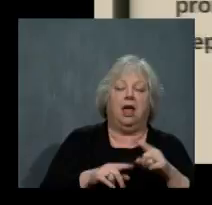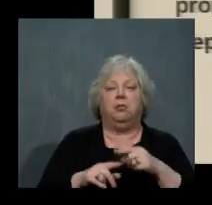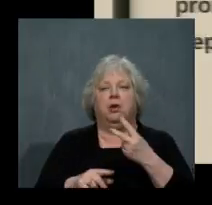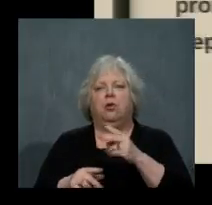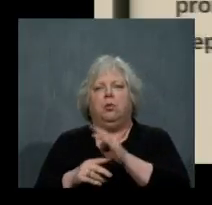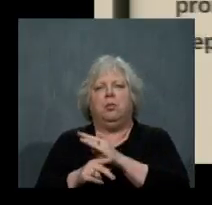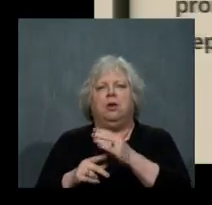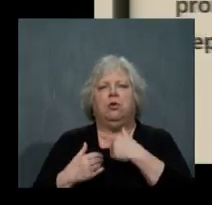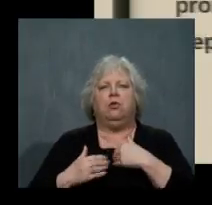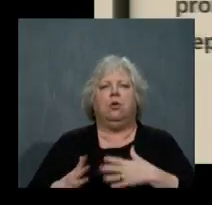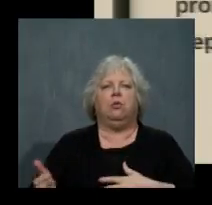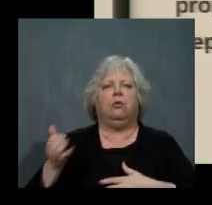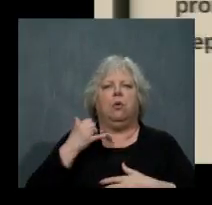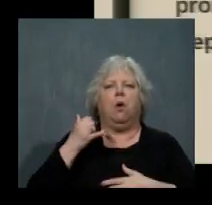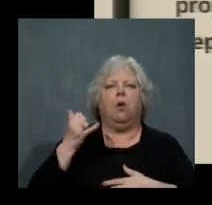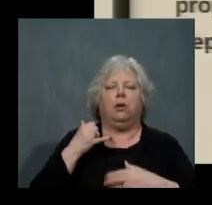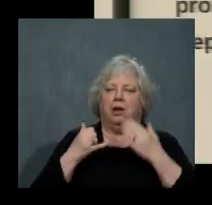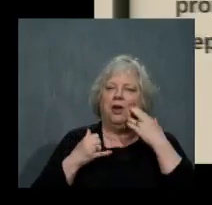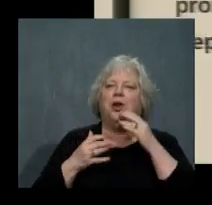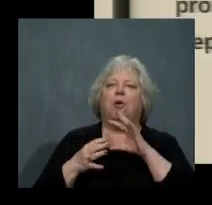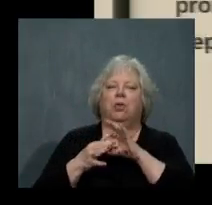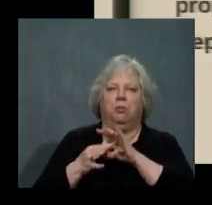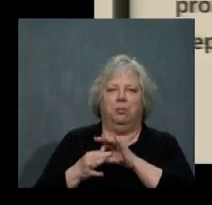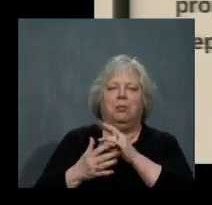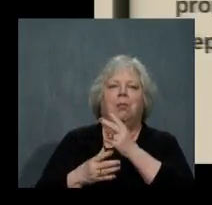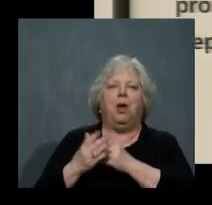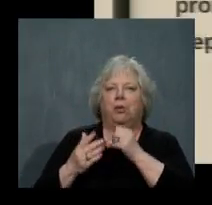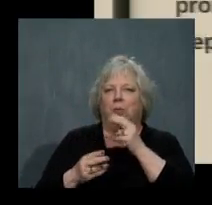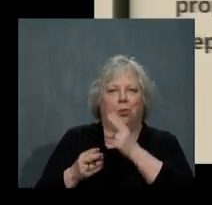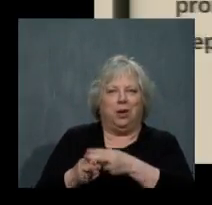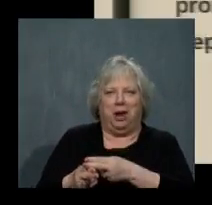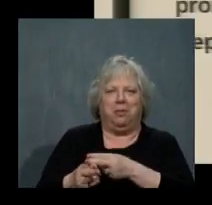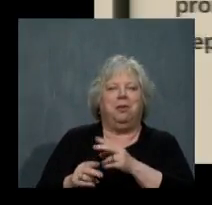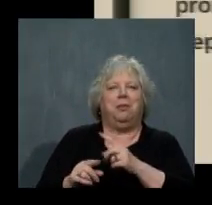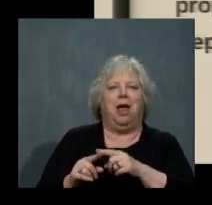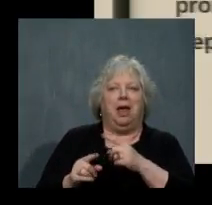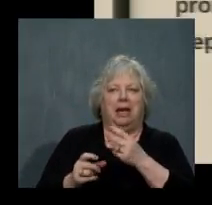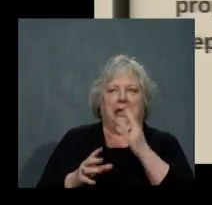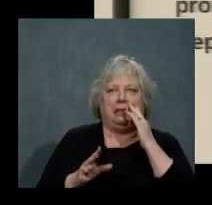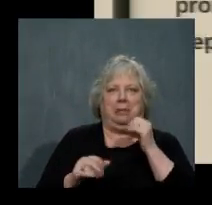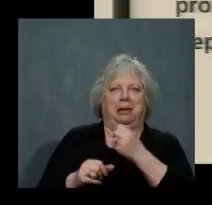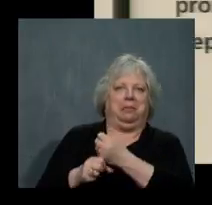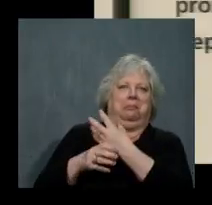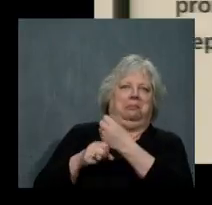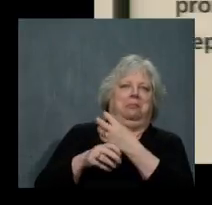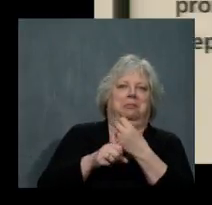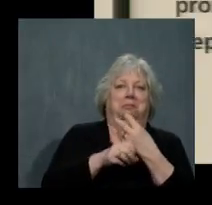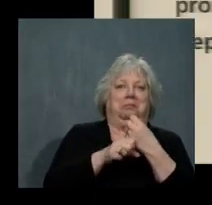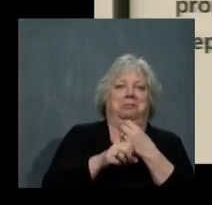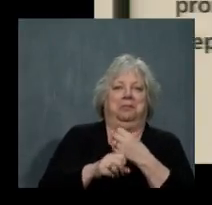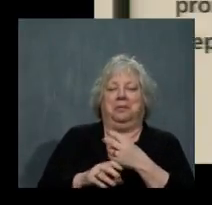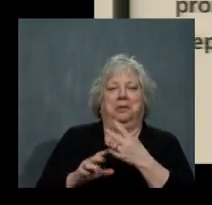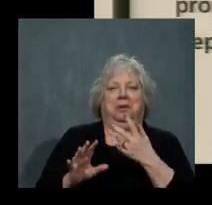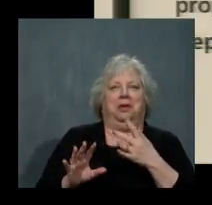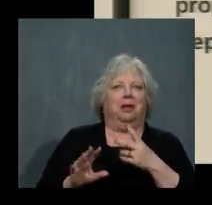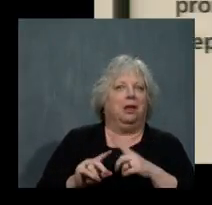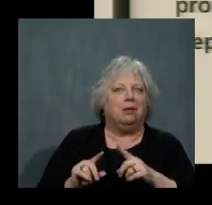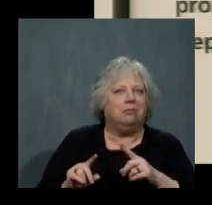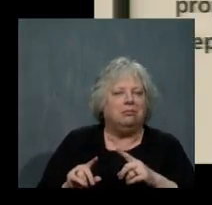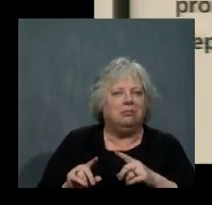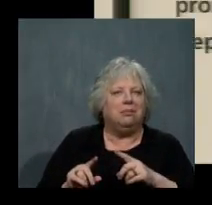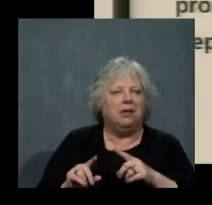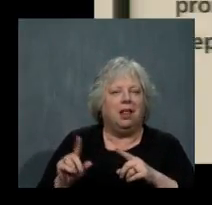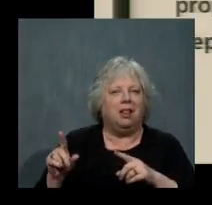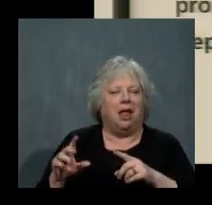business owners, who called, and I know them both. I won't name them by name. I expected to be chewed out, and I expected to be yelled at, and they